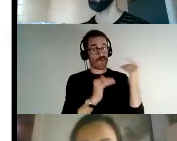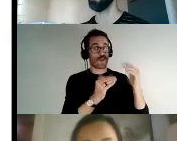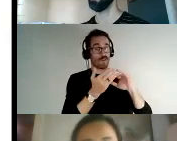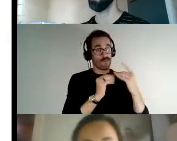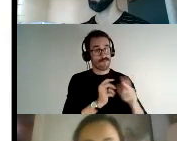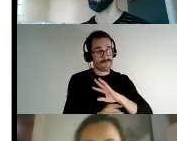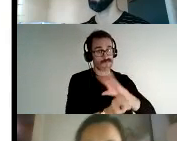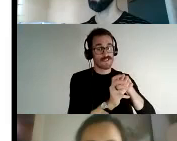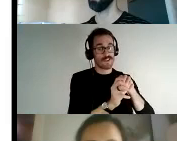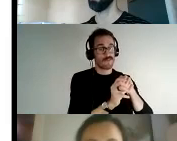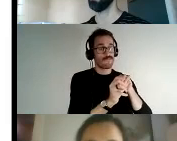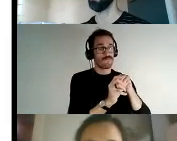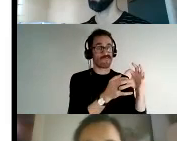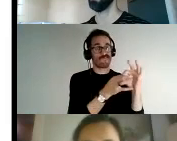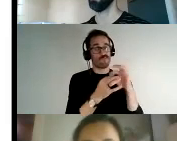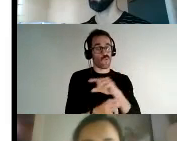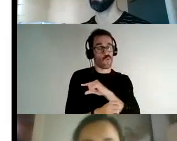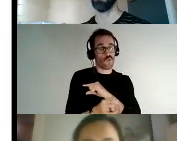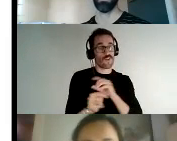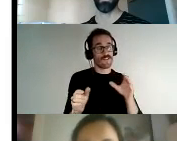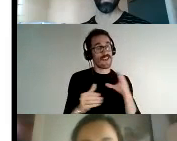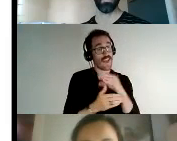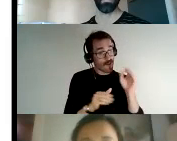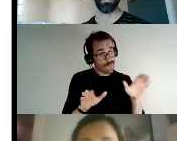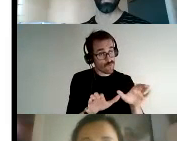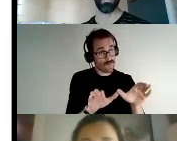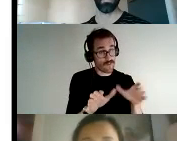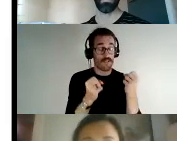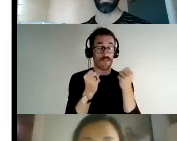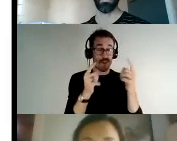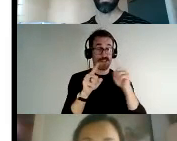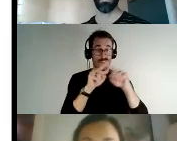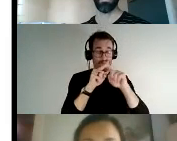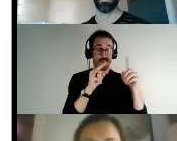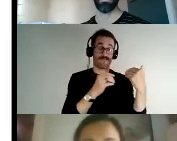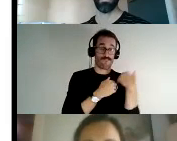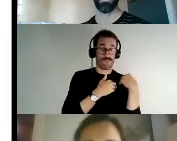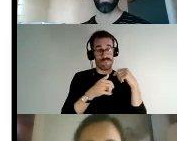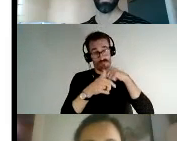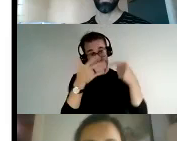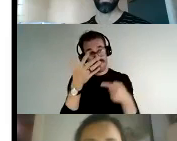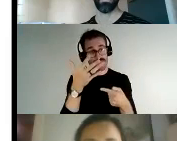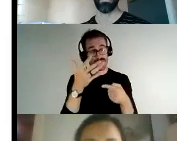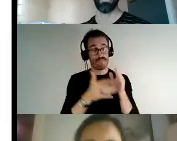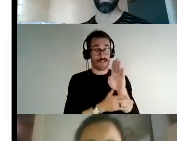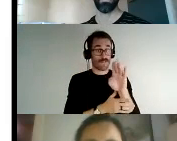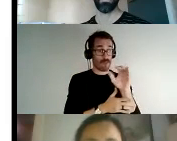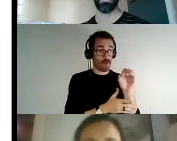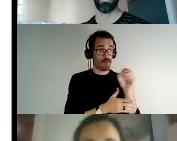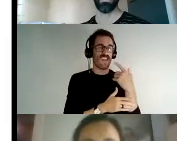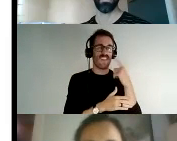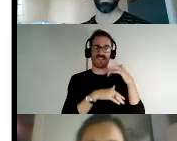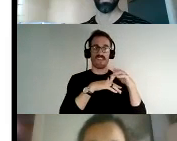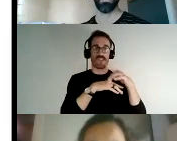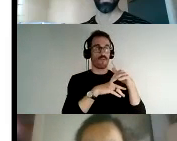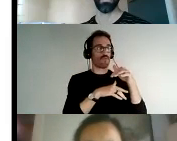Performance. You know, Anthony has so many hats that if you want to read his full bio, please go ahead. It's available on our, I think it's